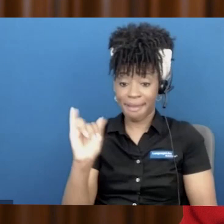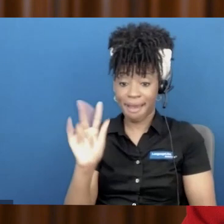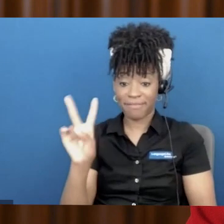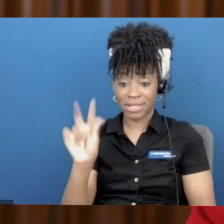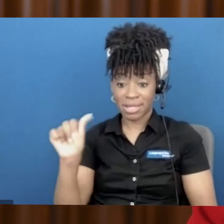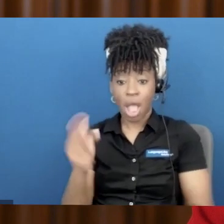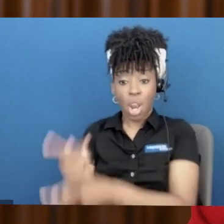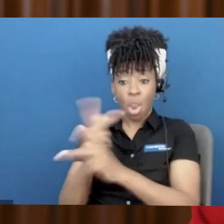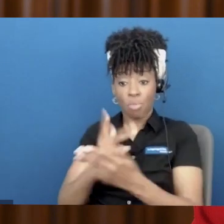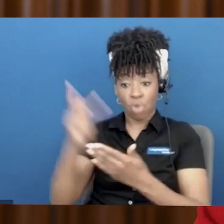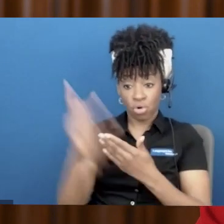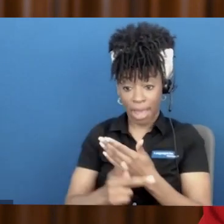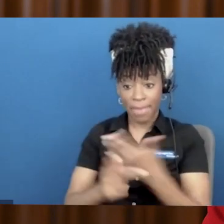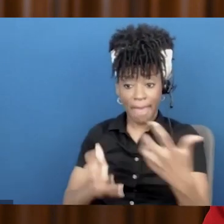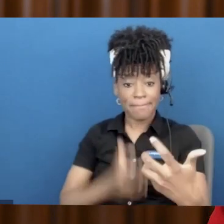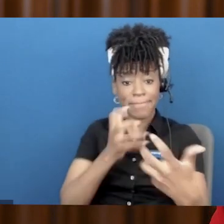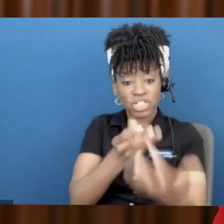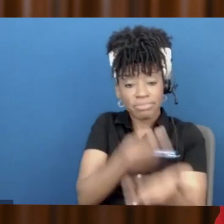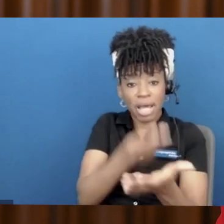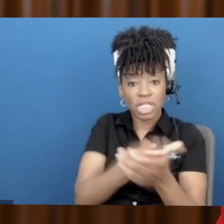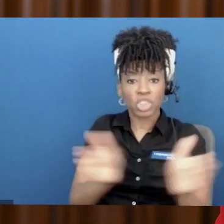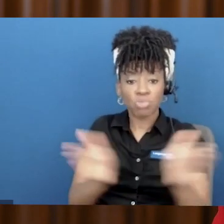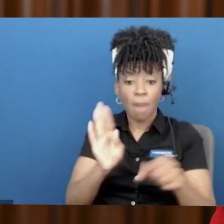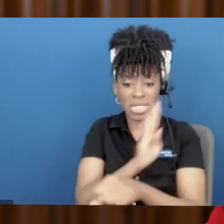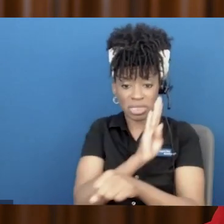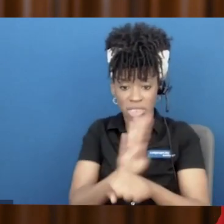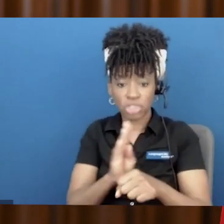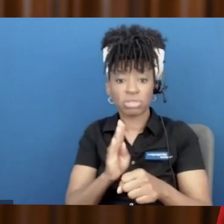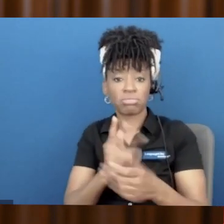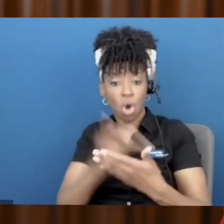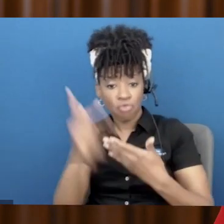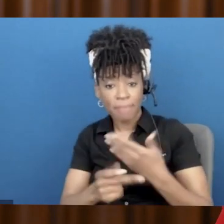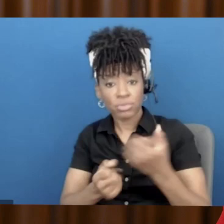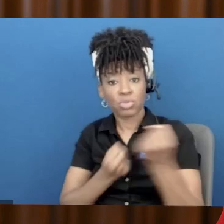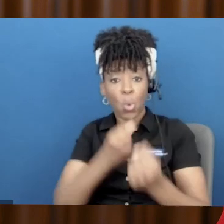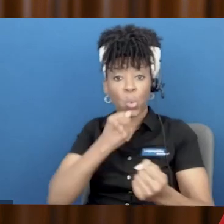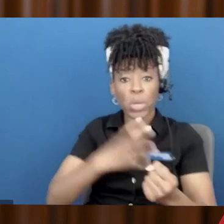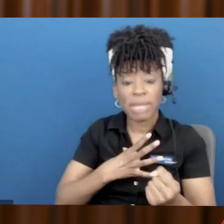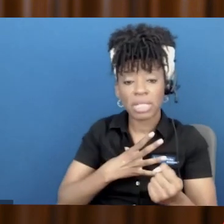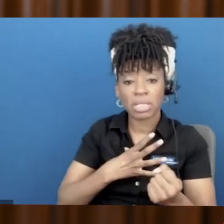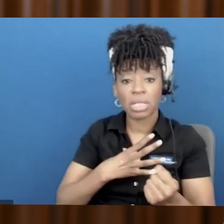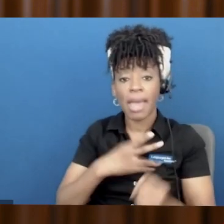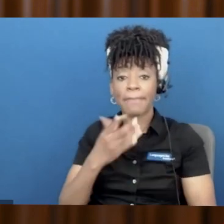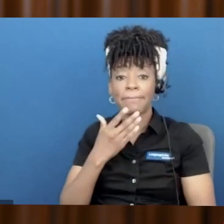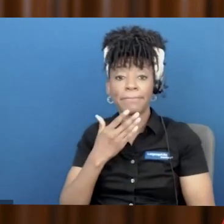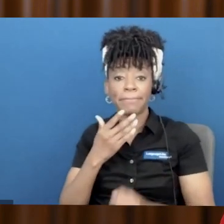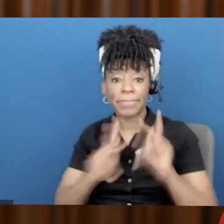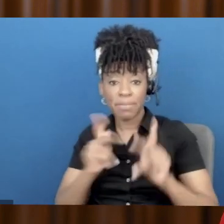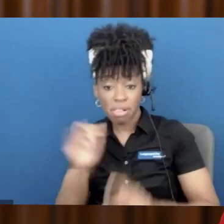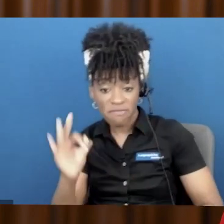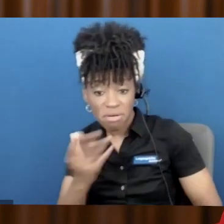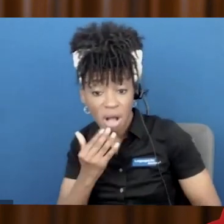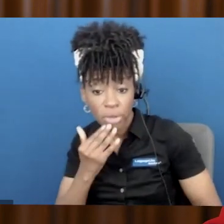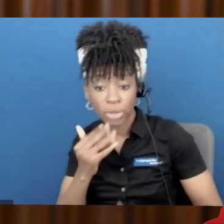matching funds to small business owners who are women, people of color, or low income. And our new commercial ownership program, championed by Alder Balde,